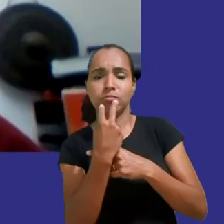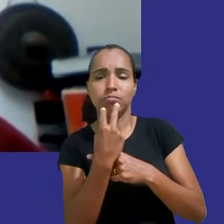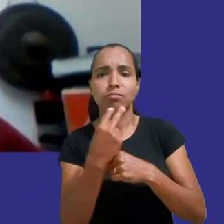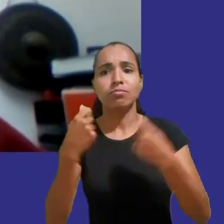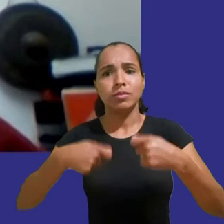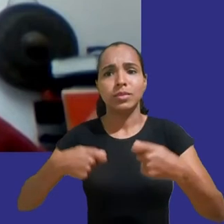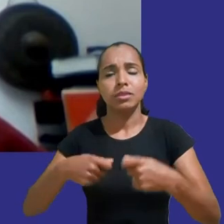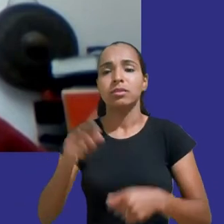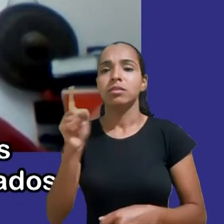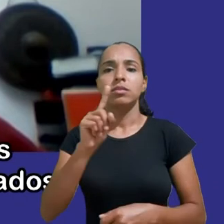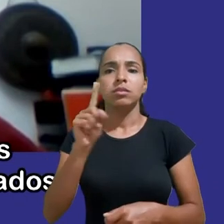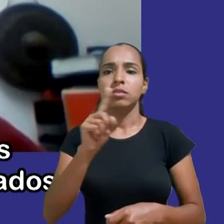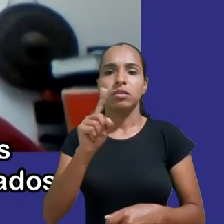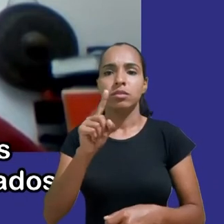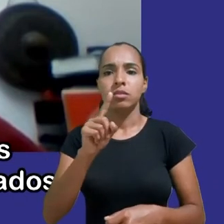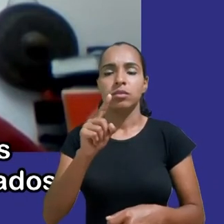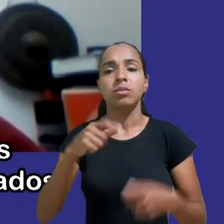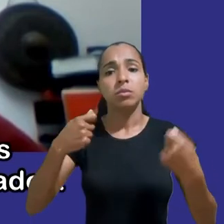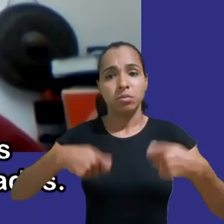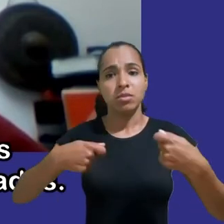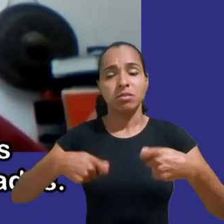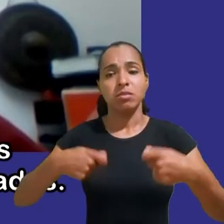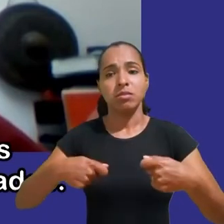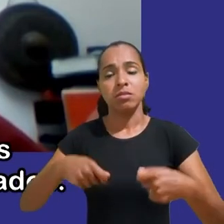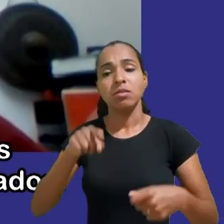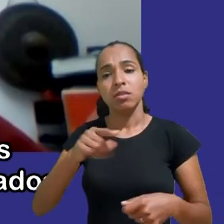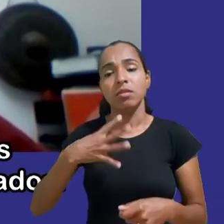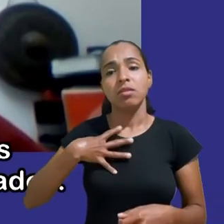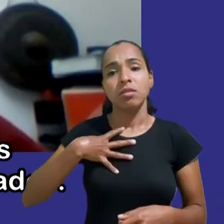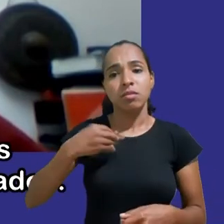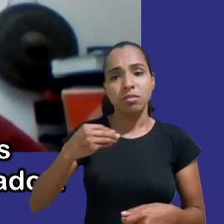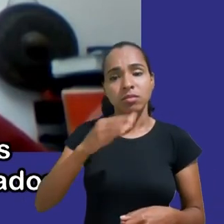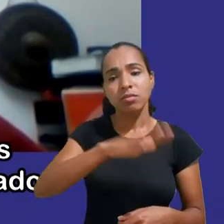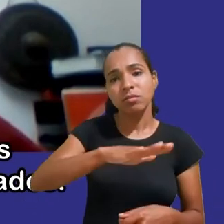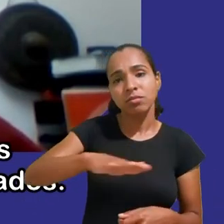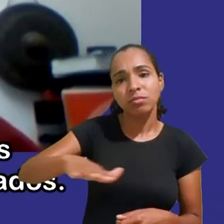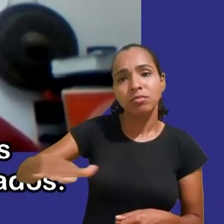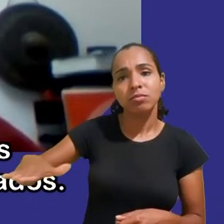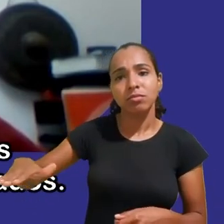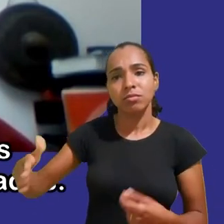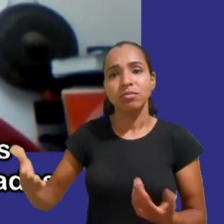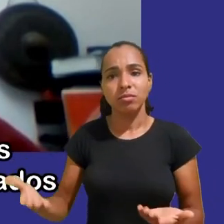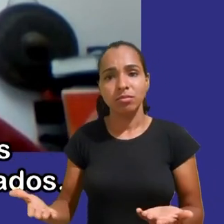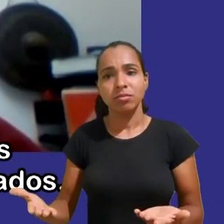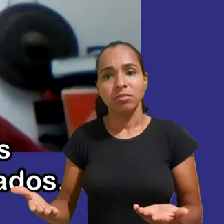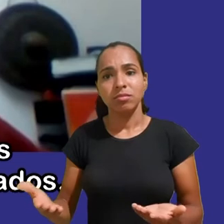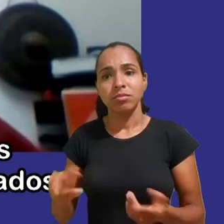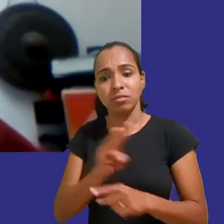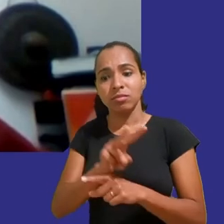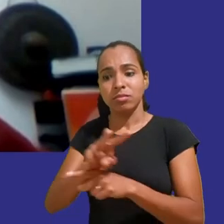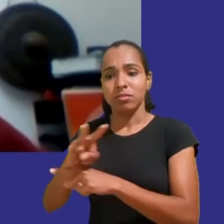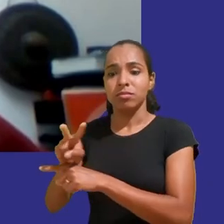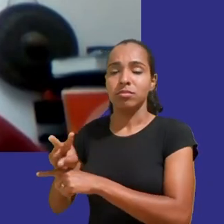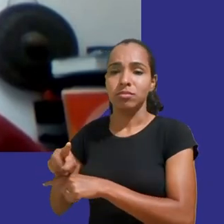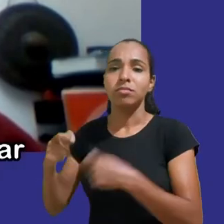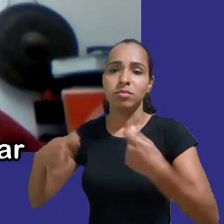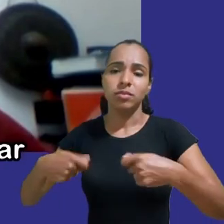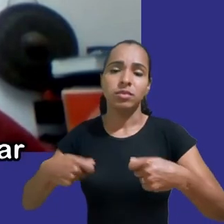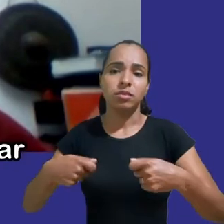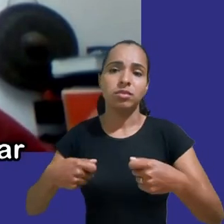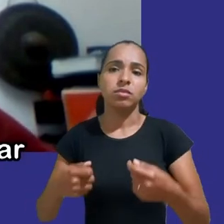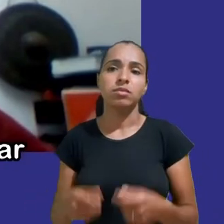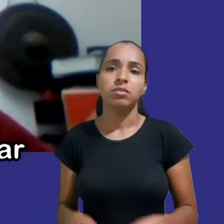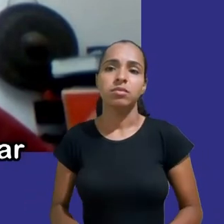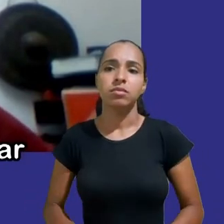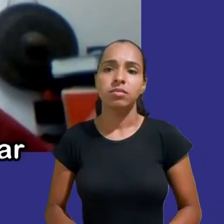confident that as our children surf the net they are not being profiled they are not being tracked and